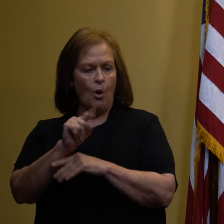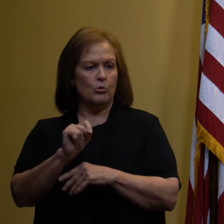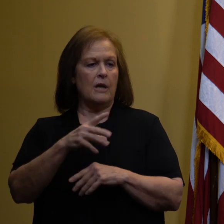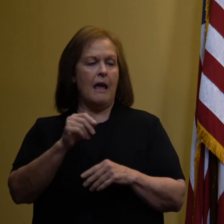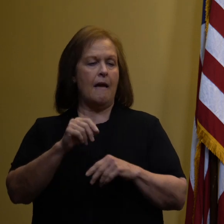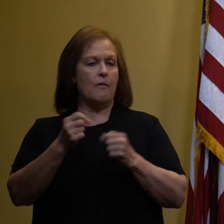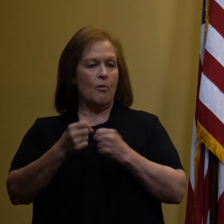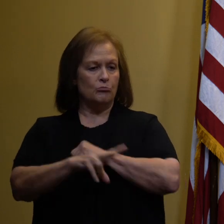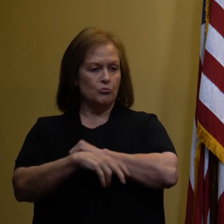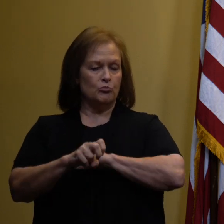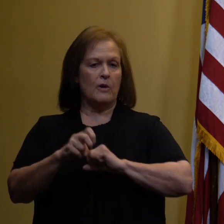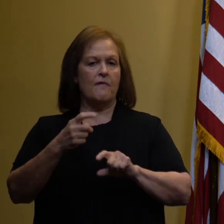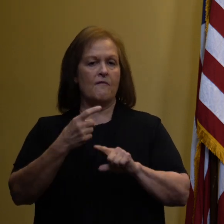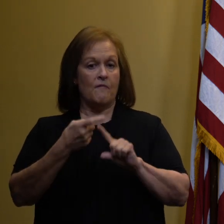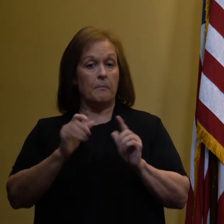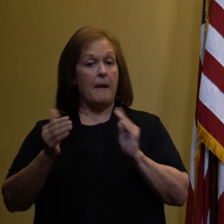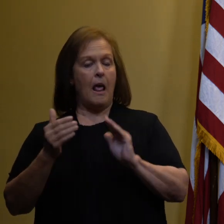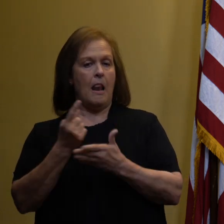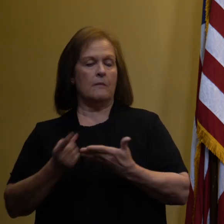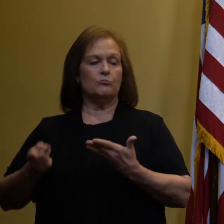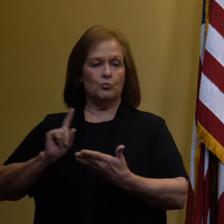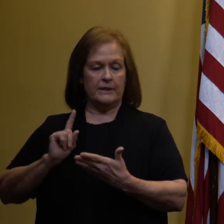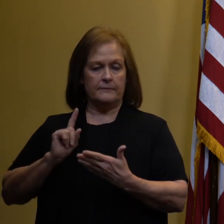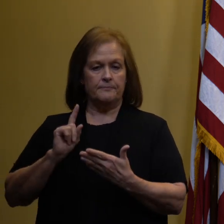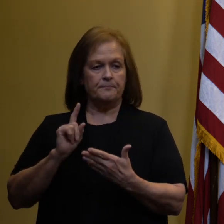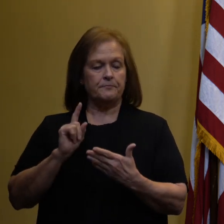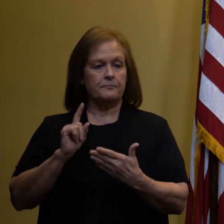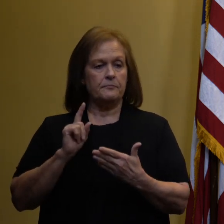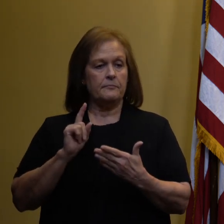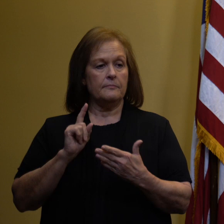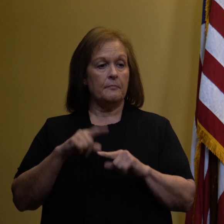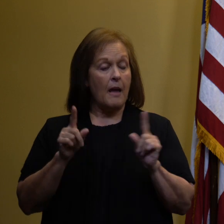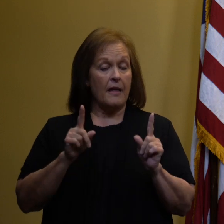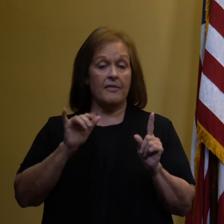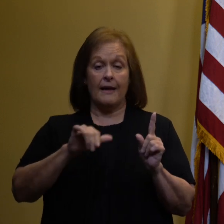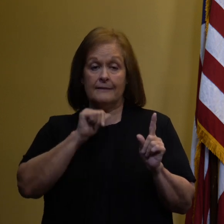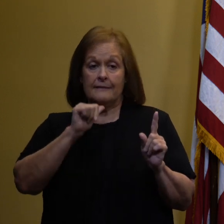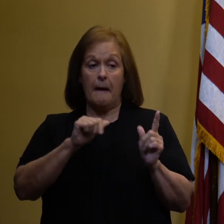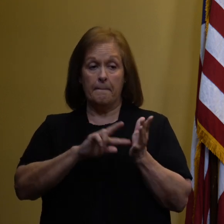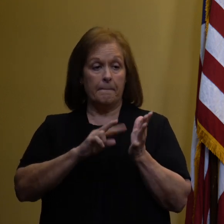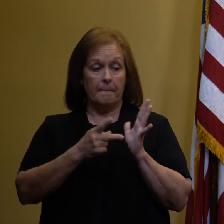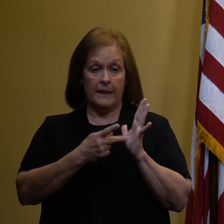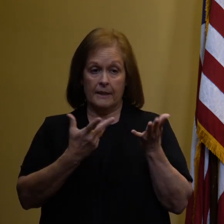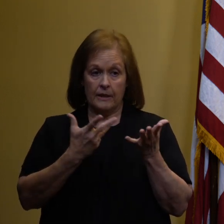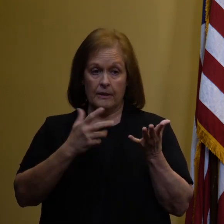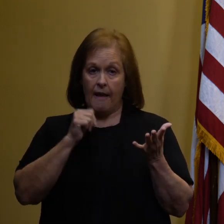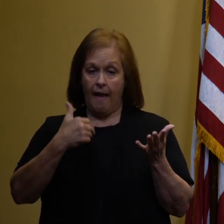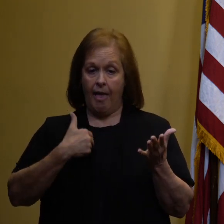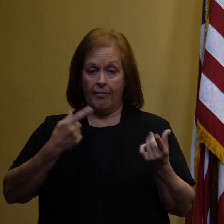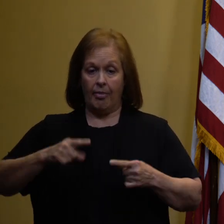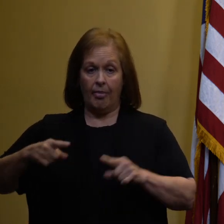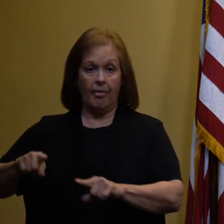auto thefts from the previous week. However, that doesn't mean that we have not had incidents